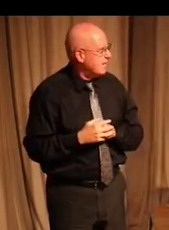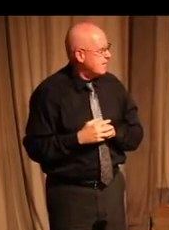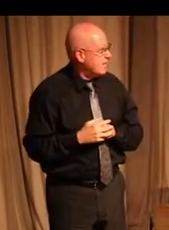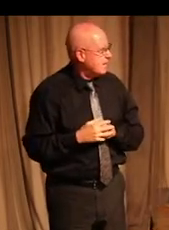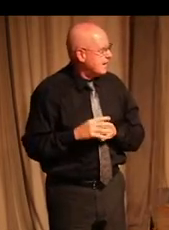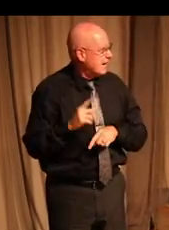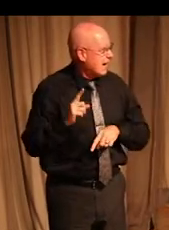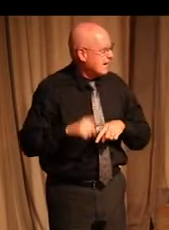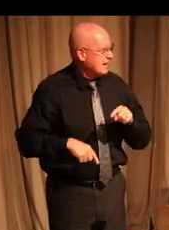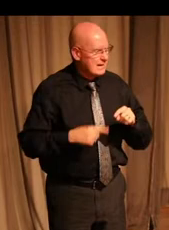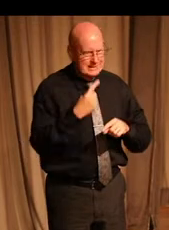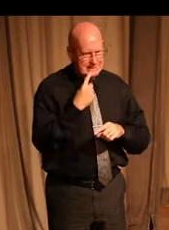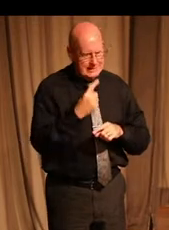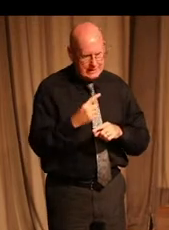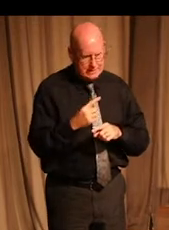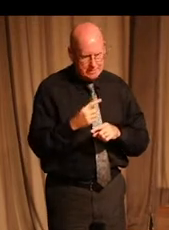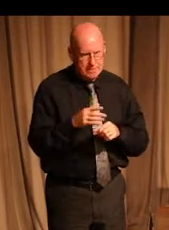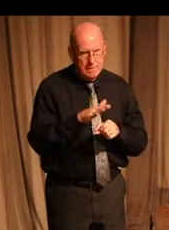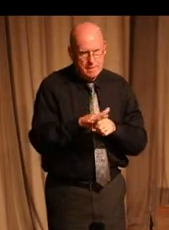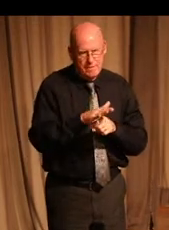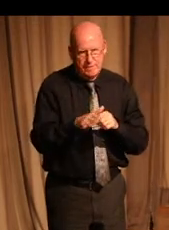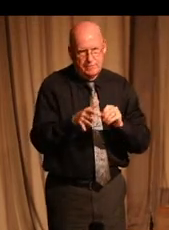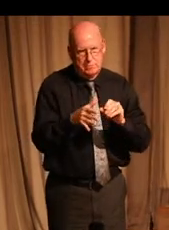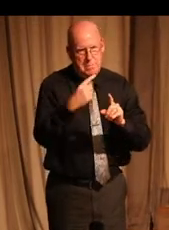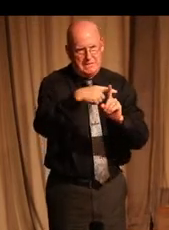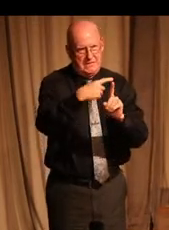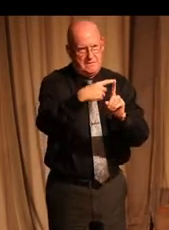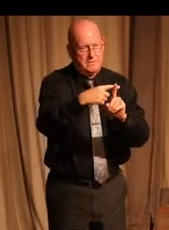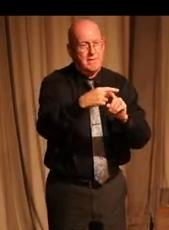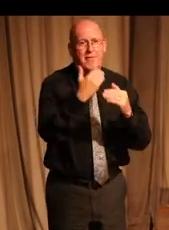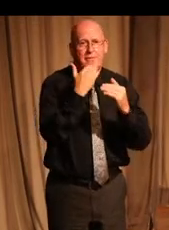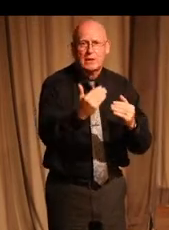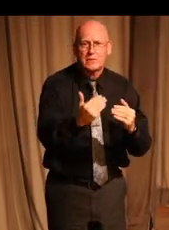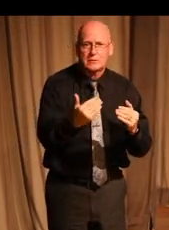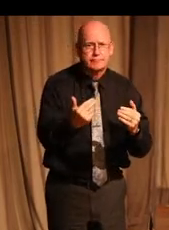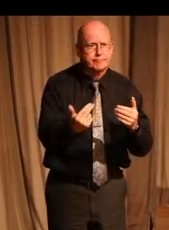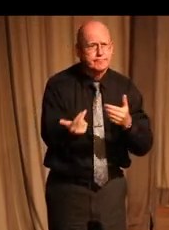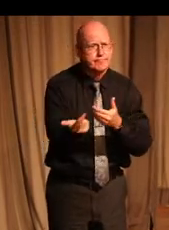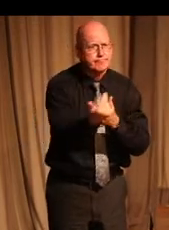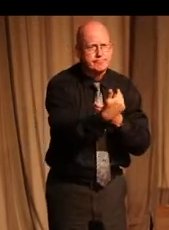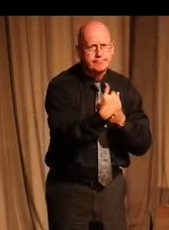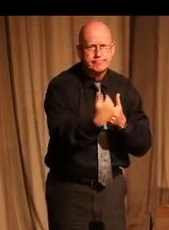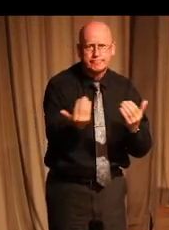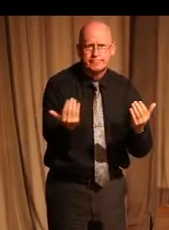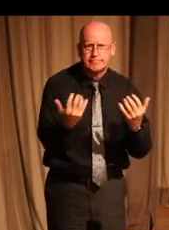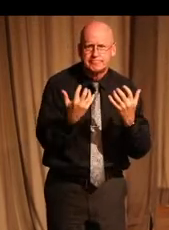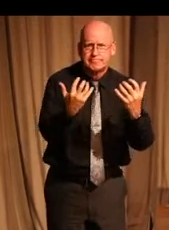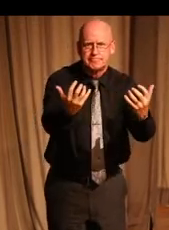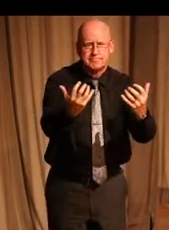I can't possibly say enough about it. But thank you all for joining us.